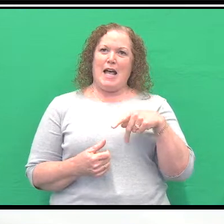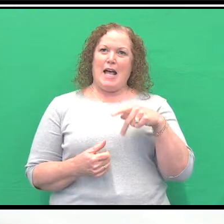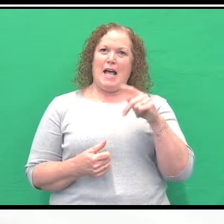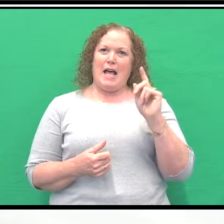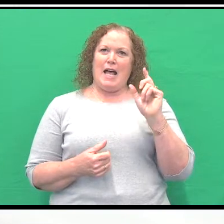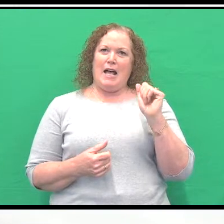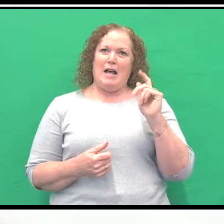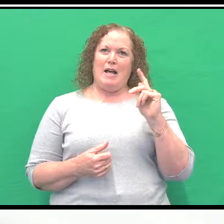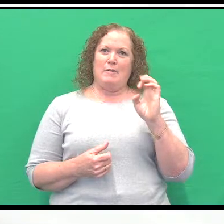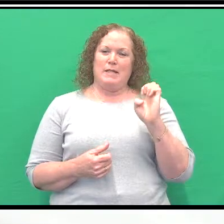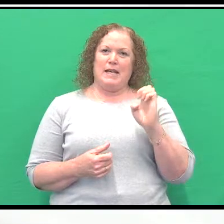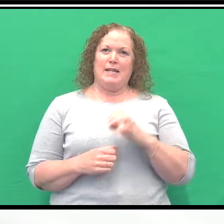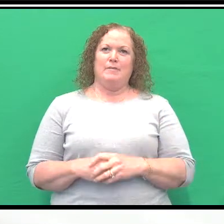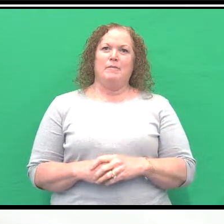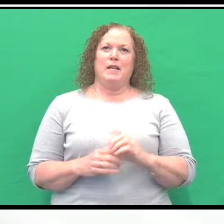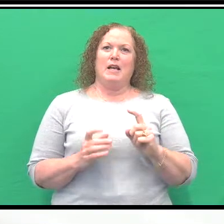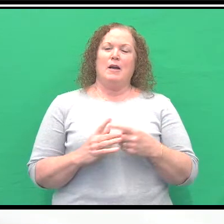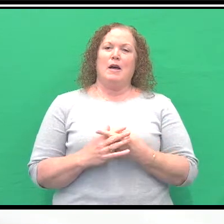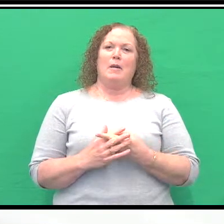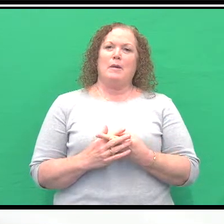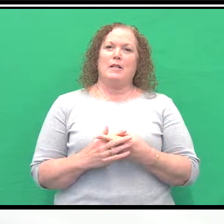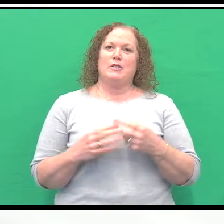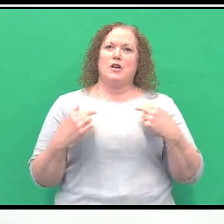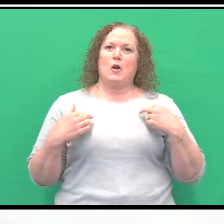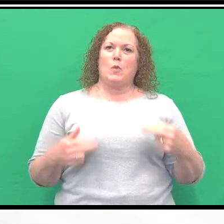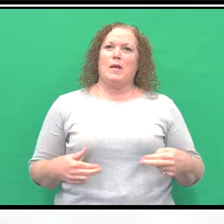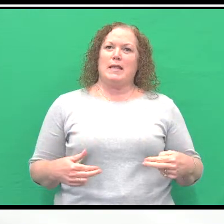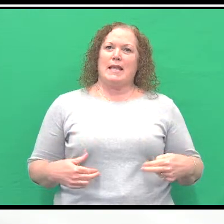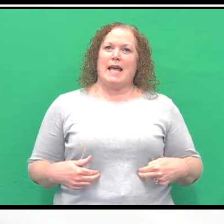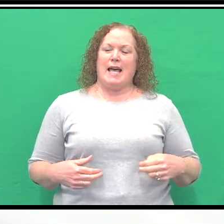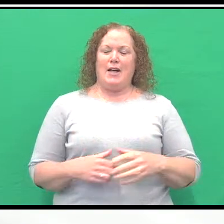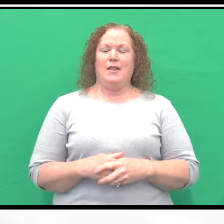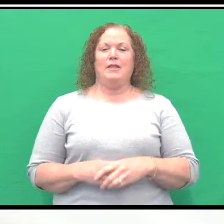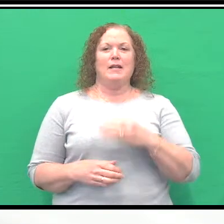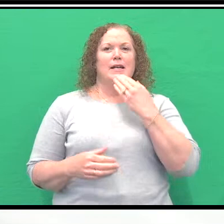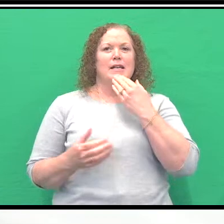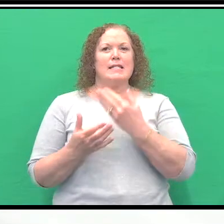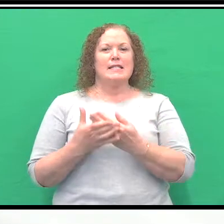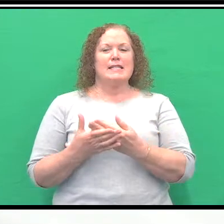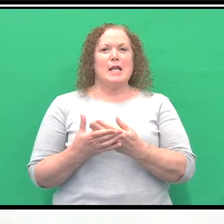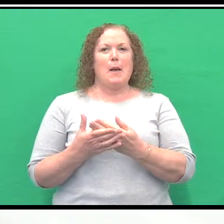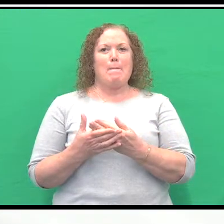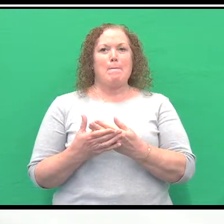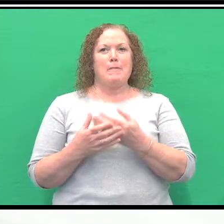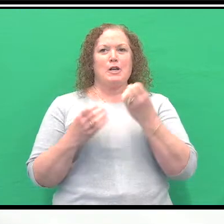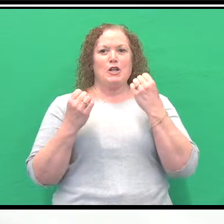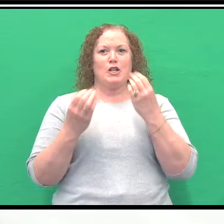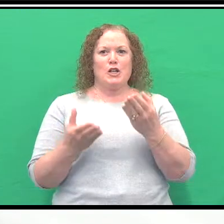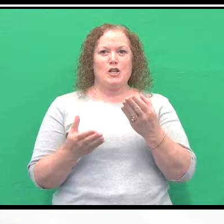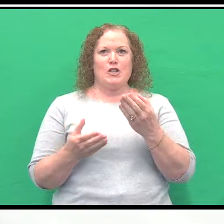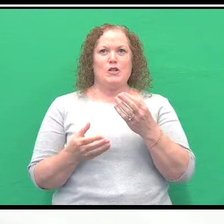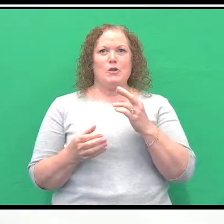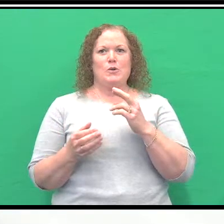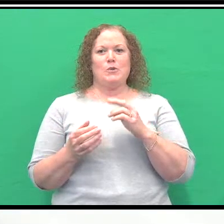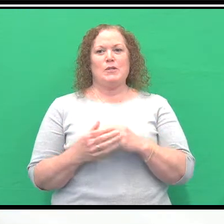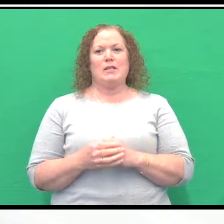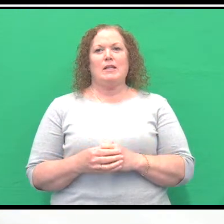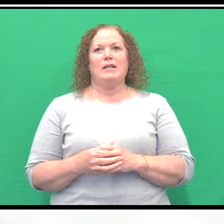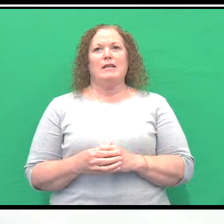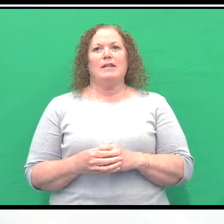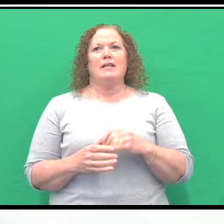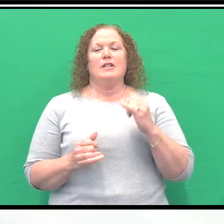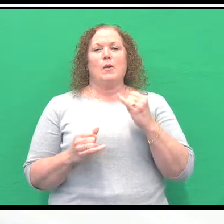start with the public health update and some good news to report this time. Excuse me. So at our last